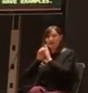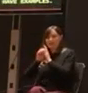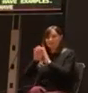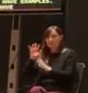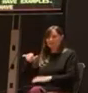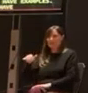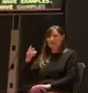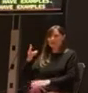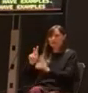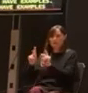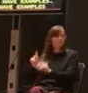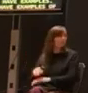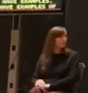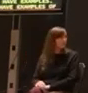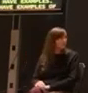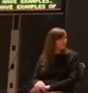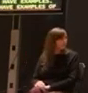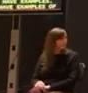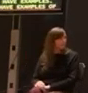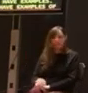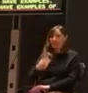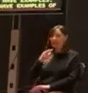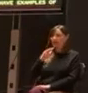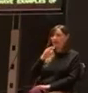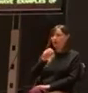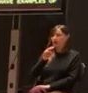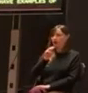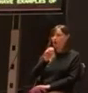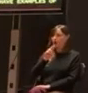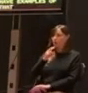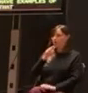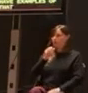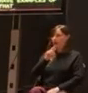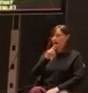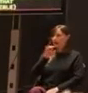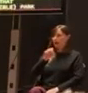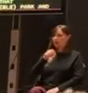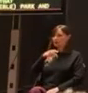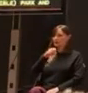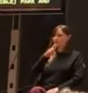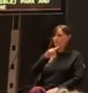of just that effort at Homer Harris Park. And what was the other one? I don't recall.